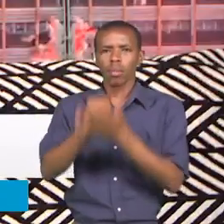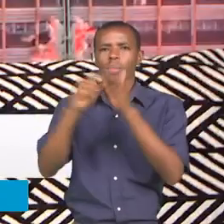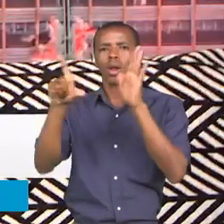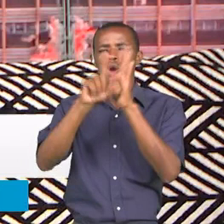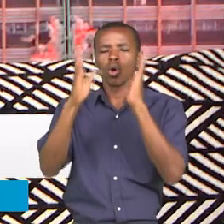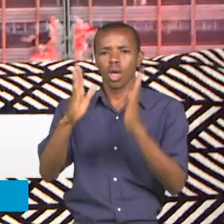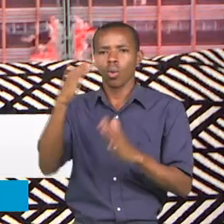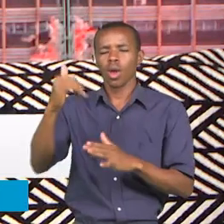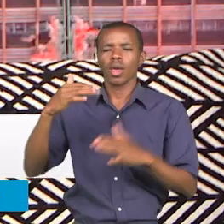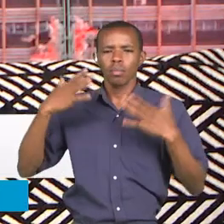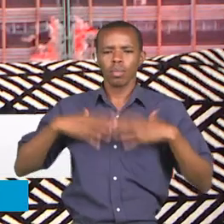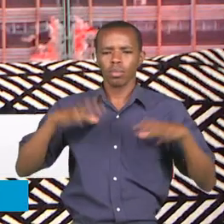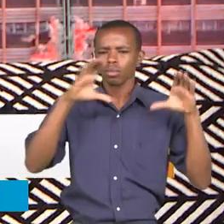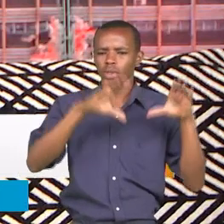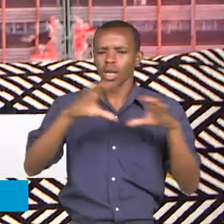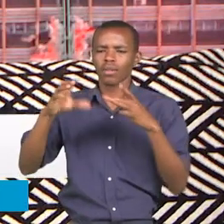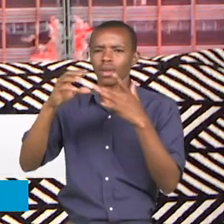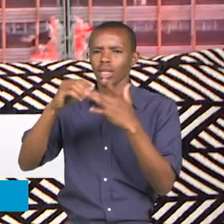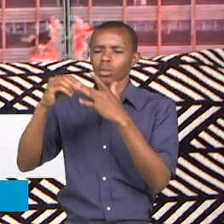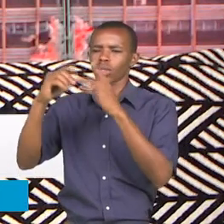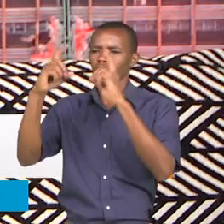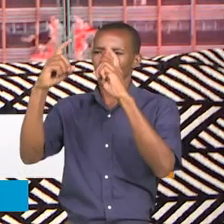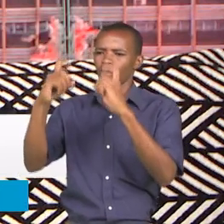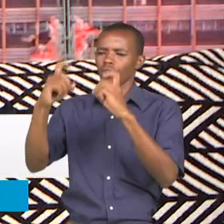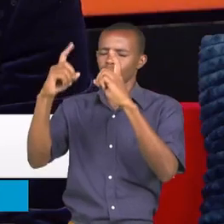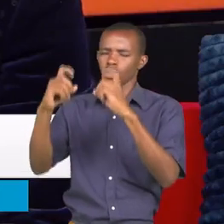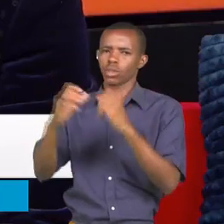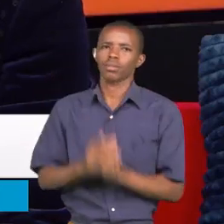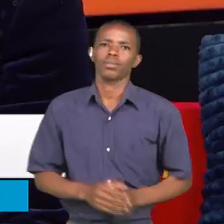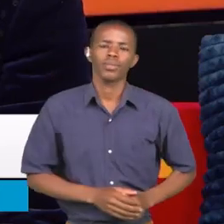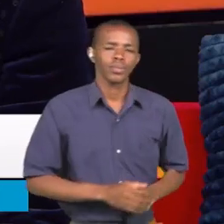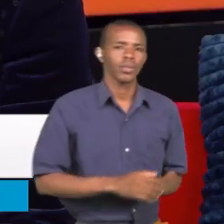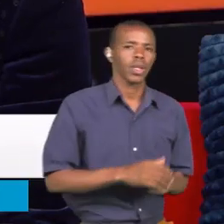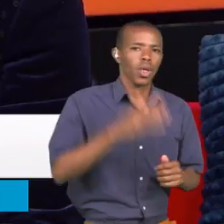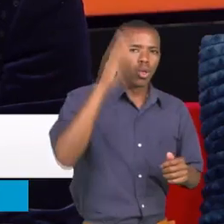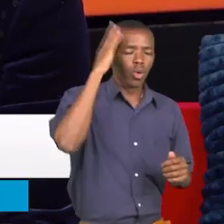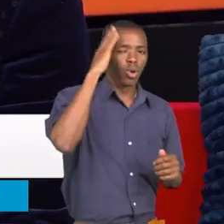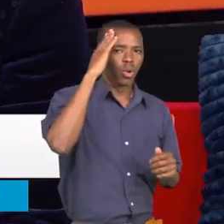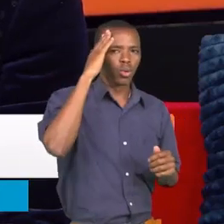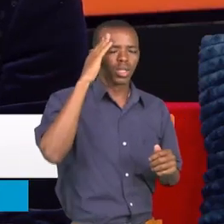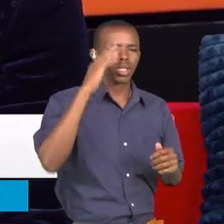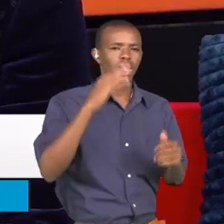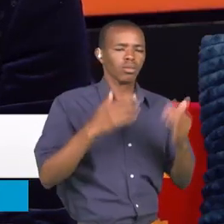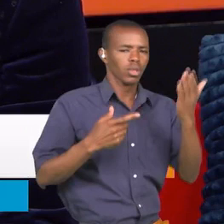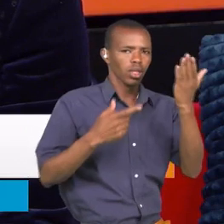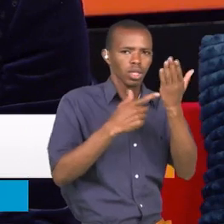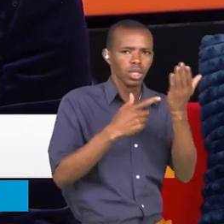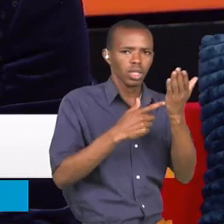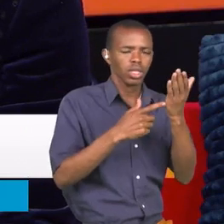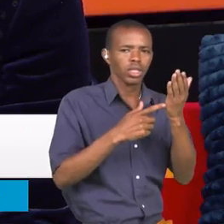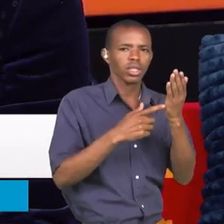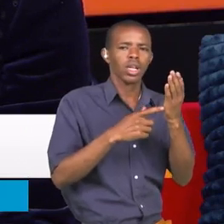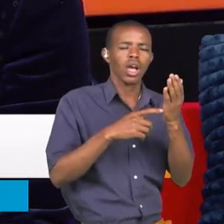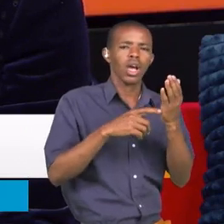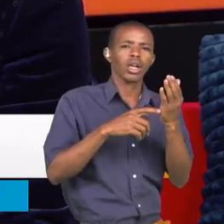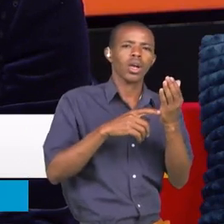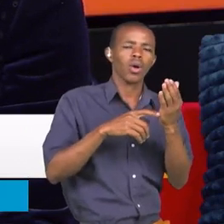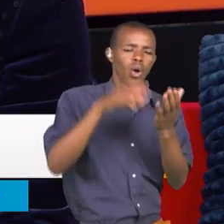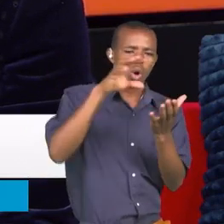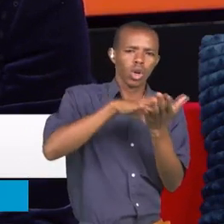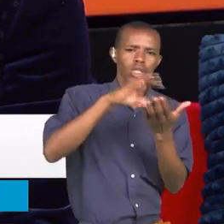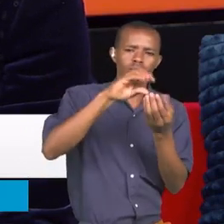are suffering out here, especially photos. Yeah. You know, with the advent of digitization, the content creation has been very